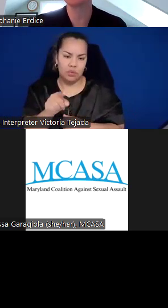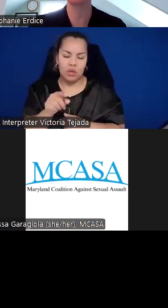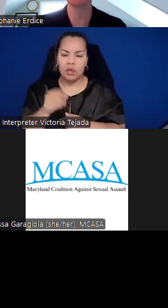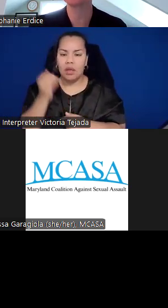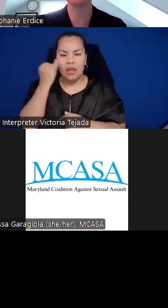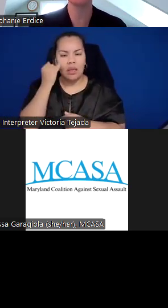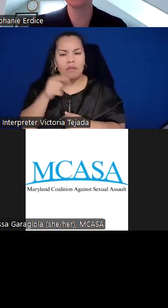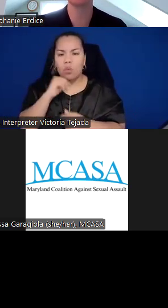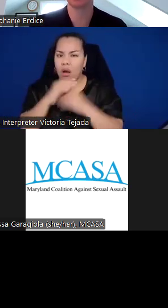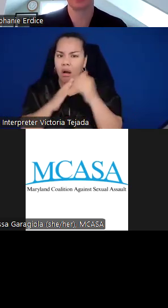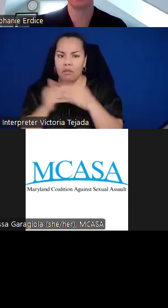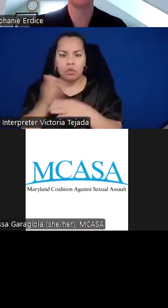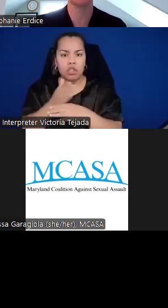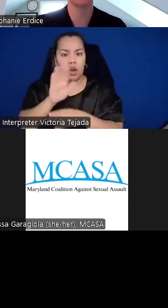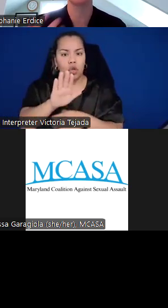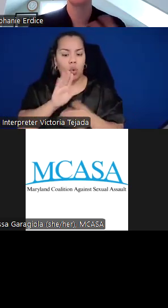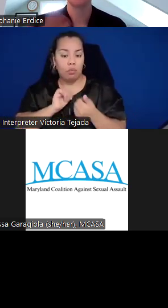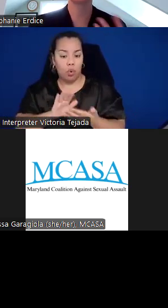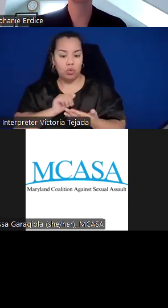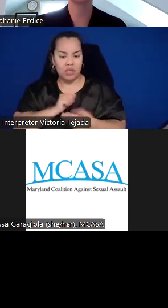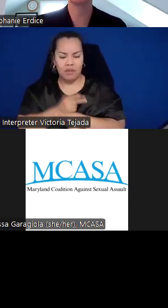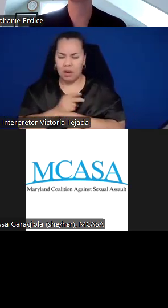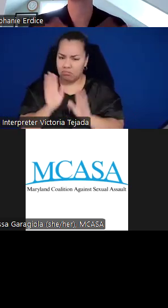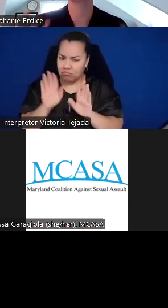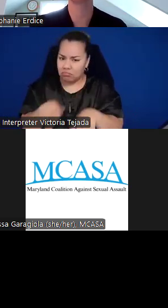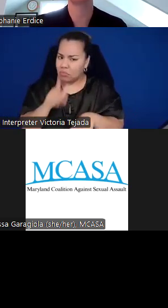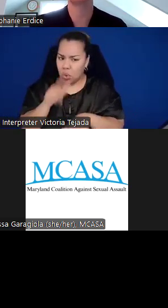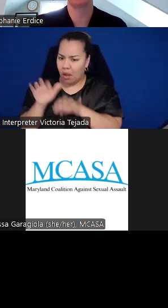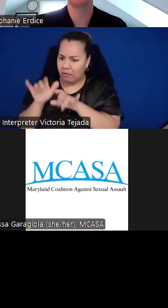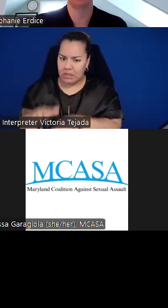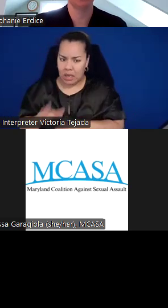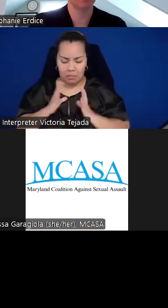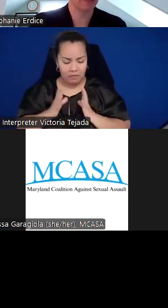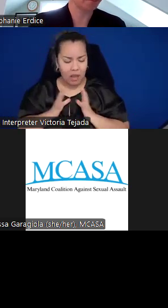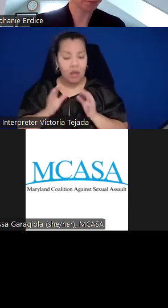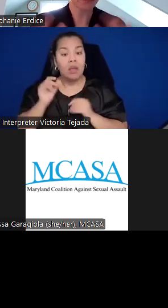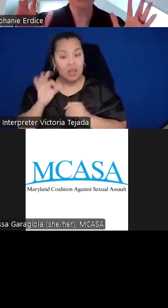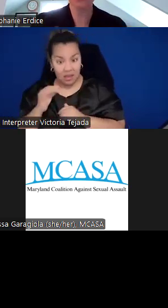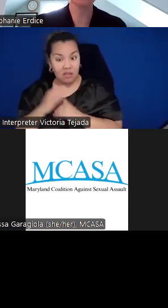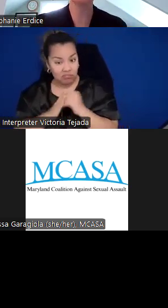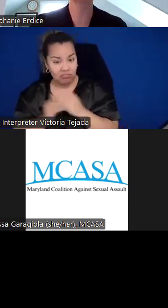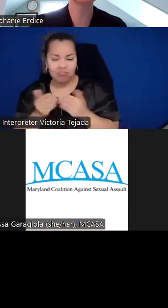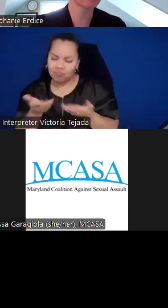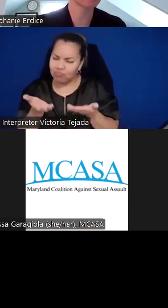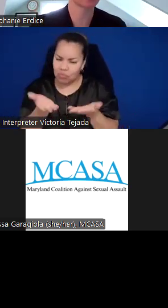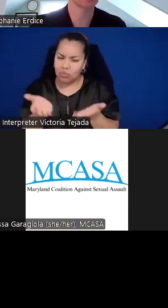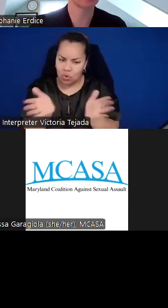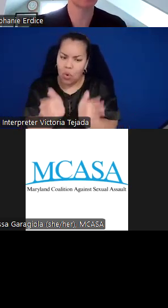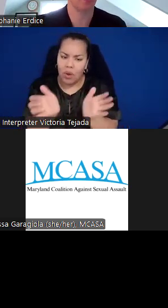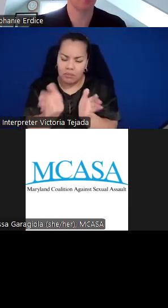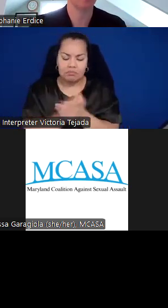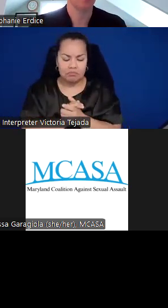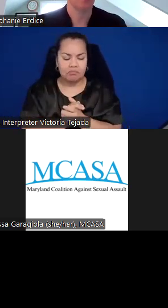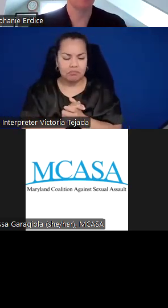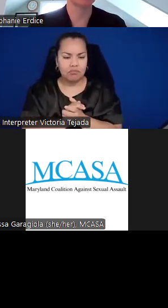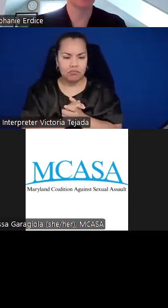do for self-care, no worries. You don't have to put anything in the chat. But if you feel comfortable, we want to invite you to do that. And so in this next section, you'll